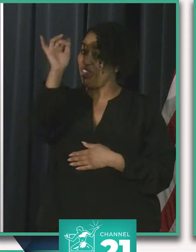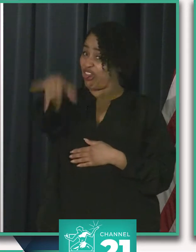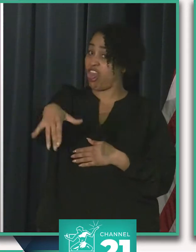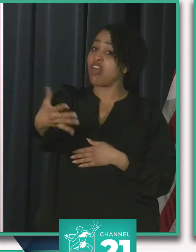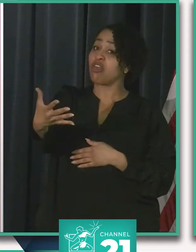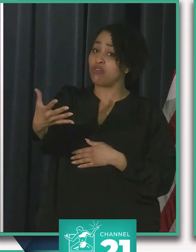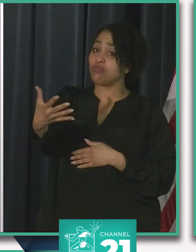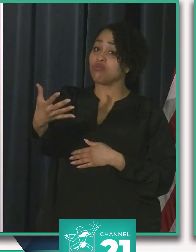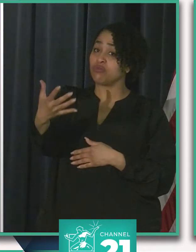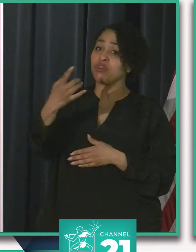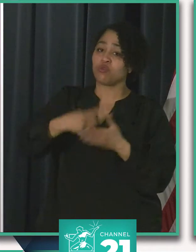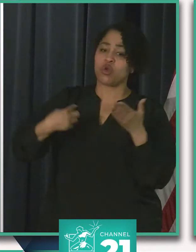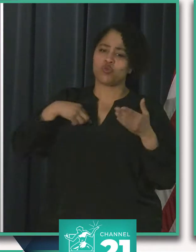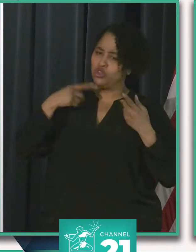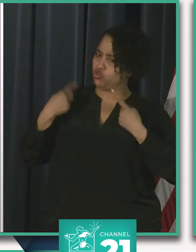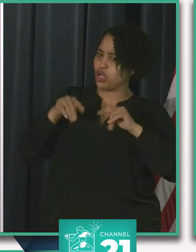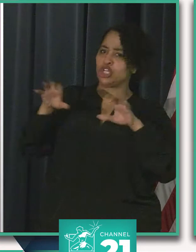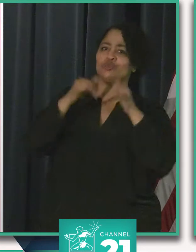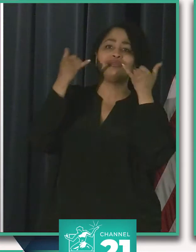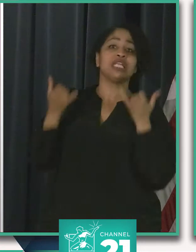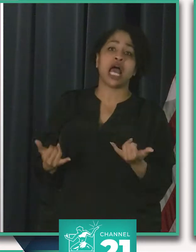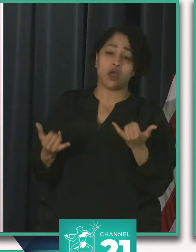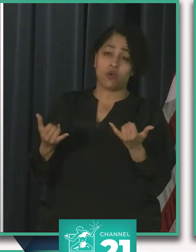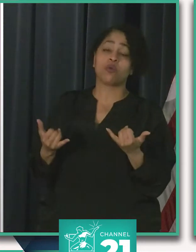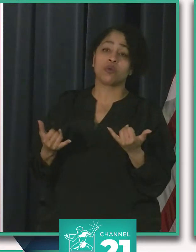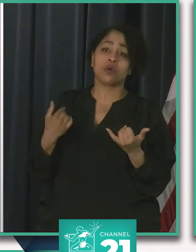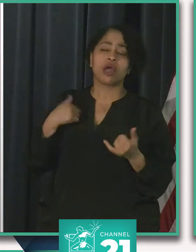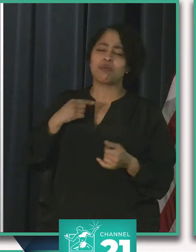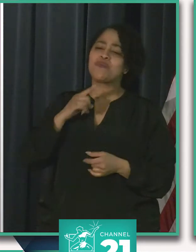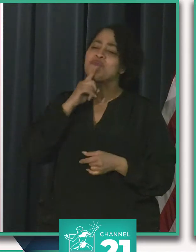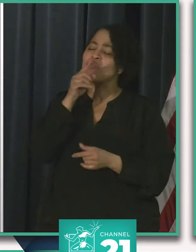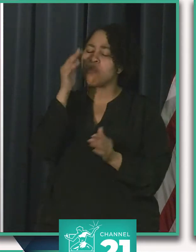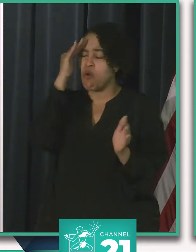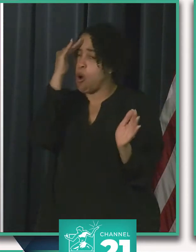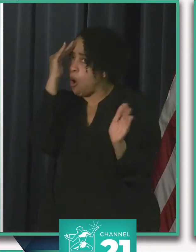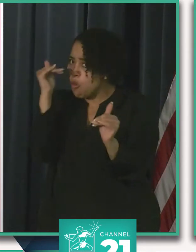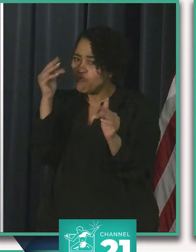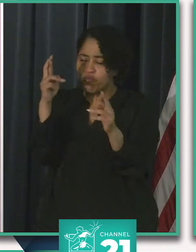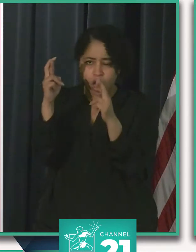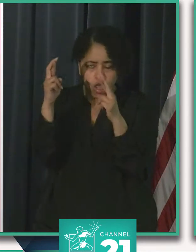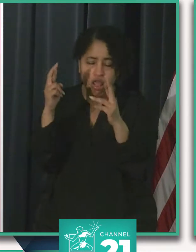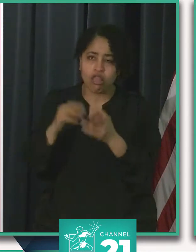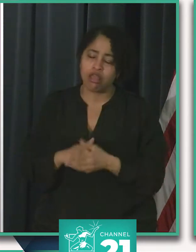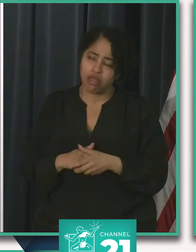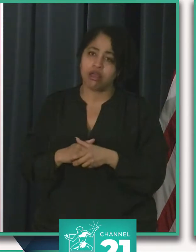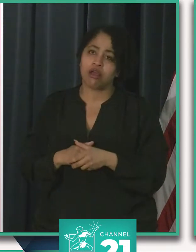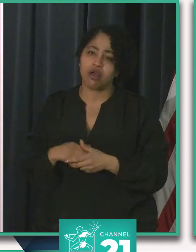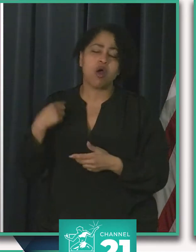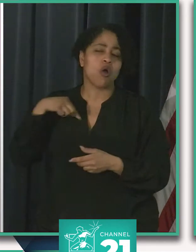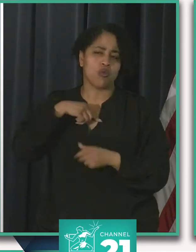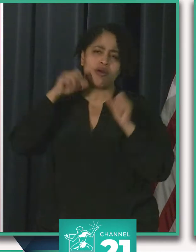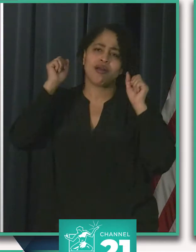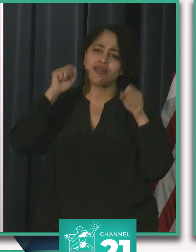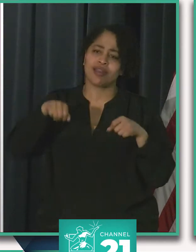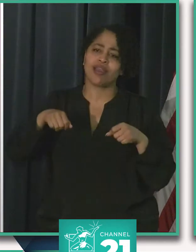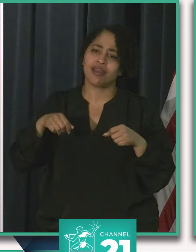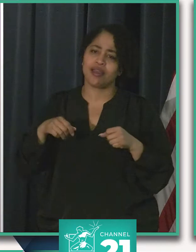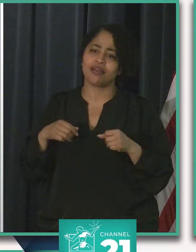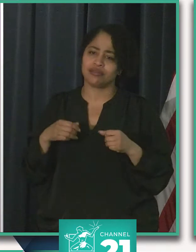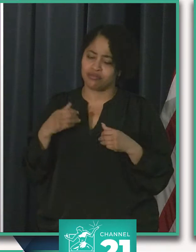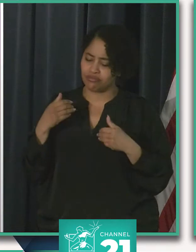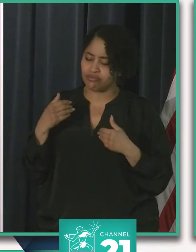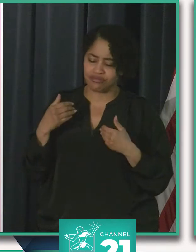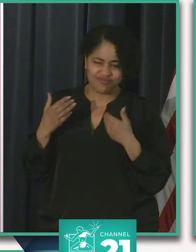that's what we're trying to do right now. I am really hopeful that we can drive this vaccination